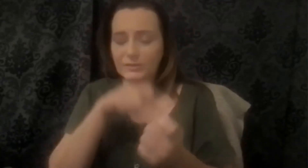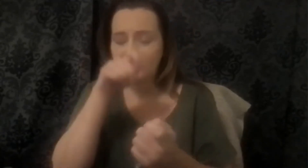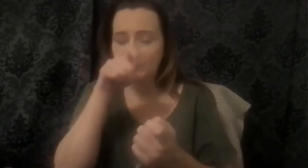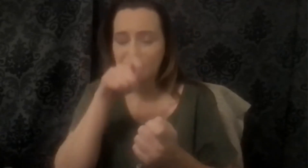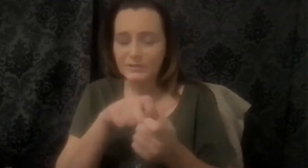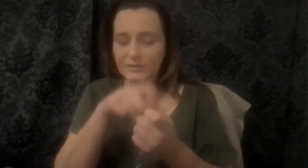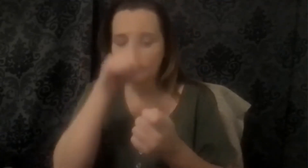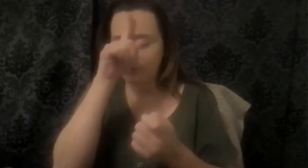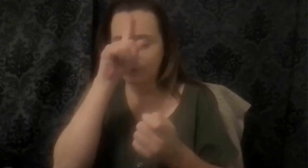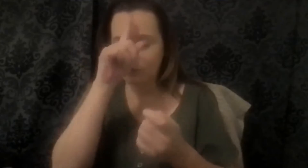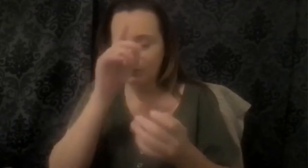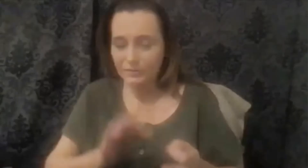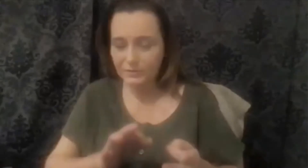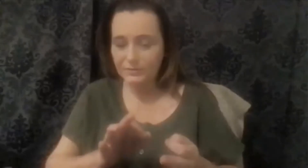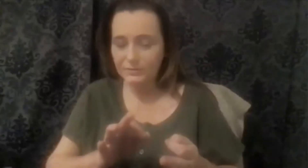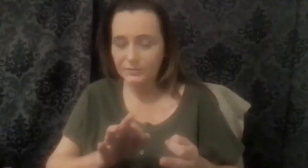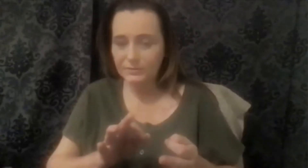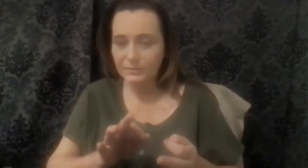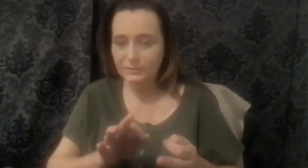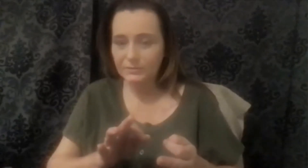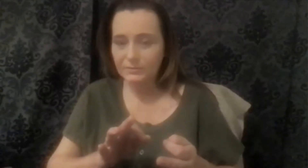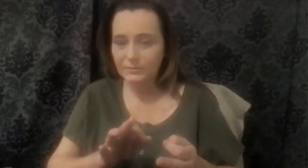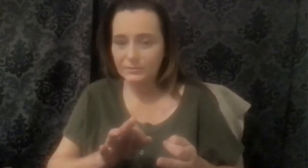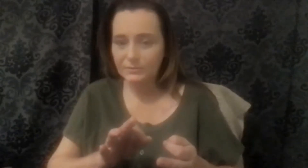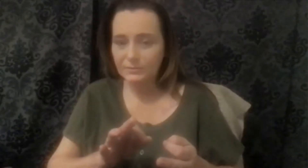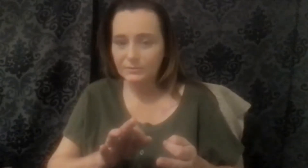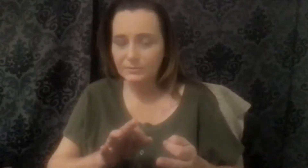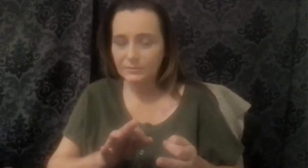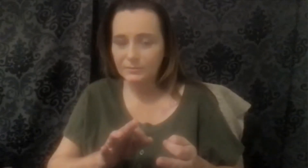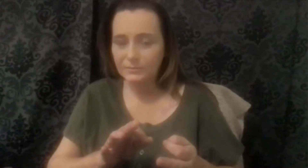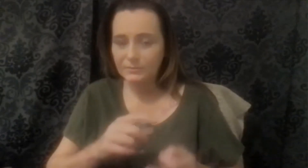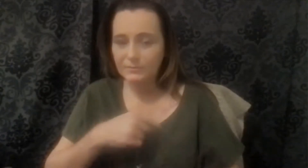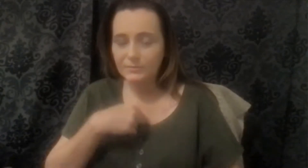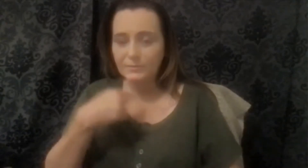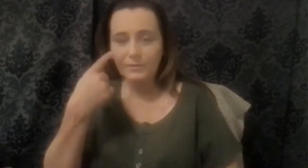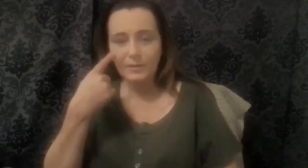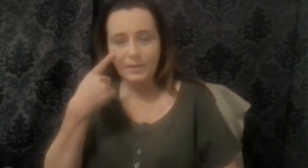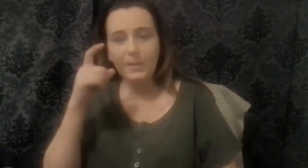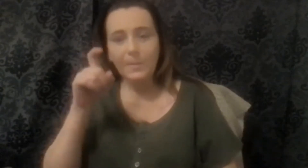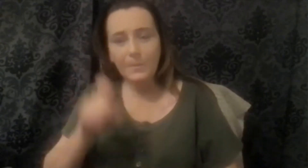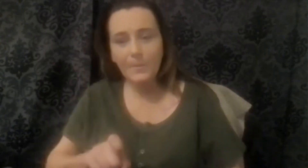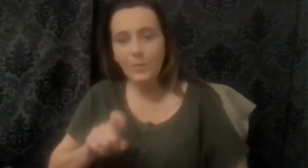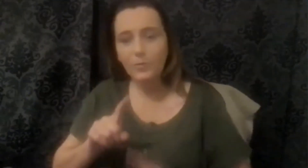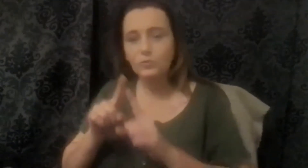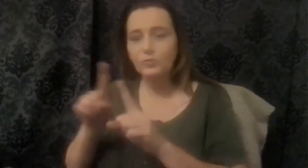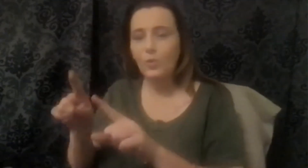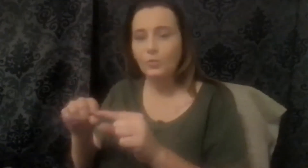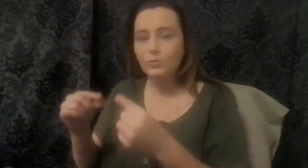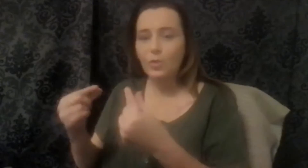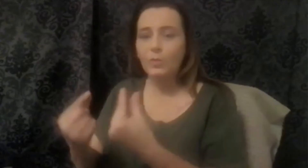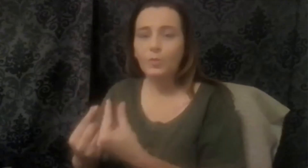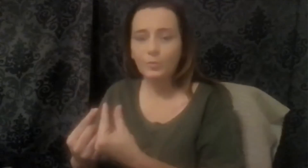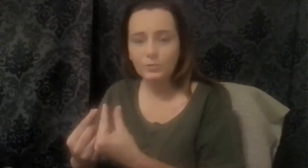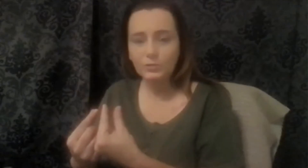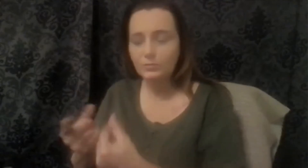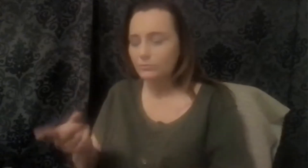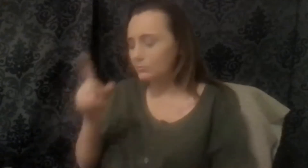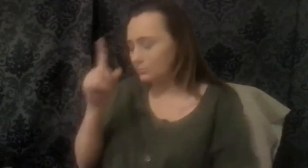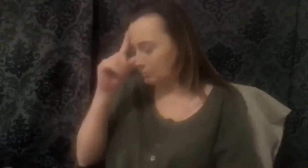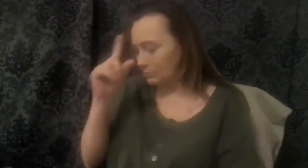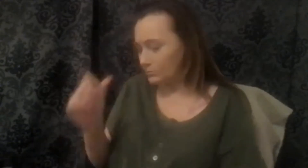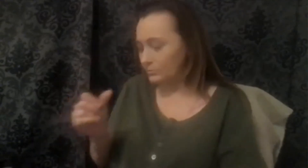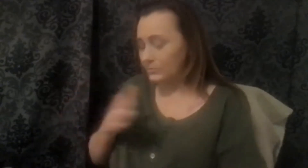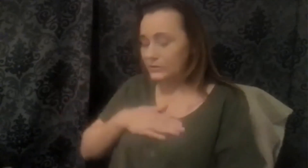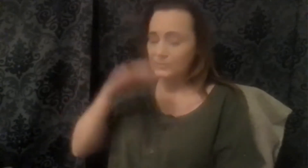decision, I think it must go to the groups. Okay, this is my